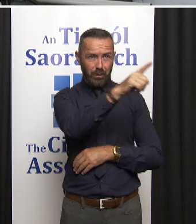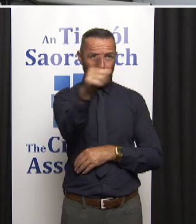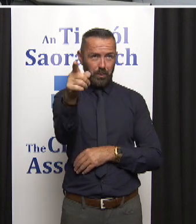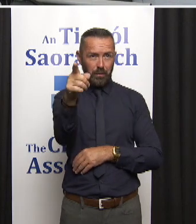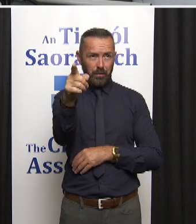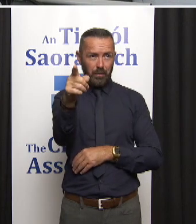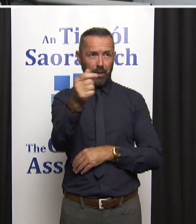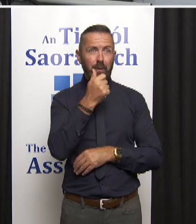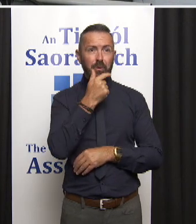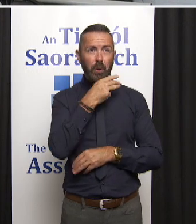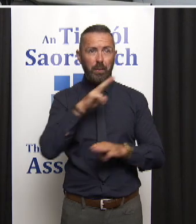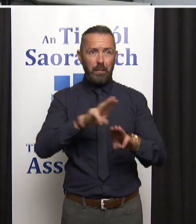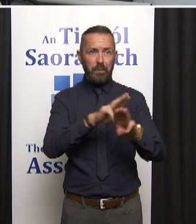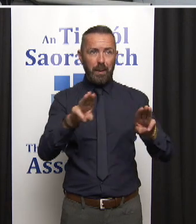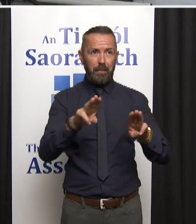simple.